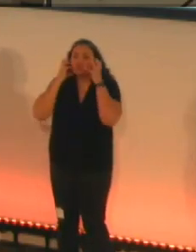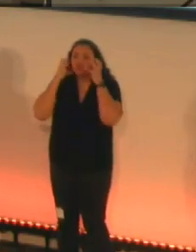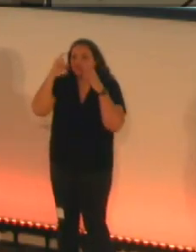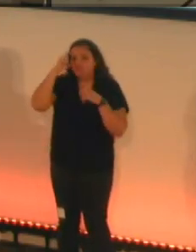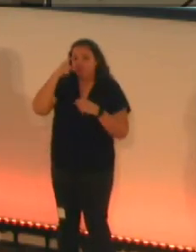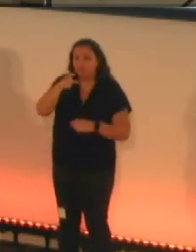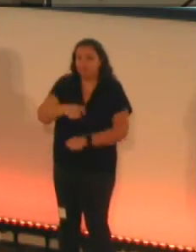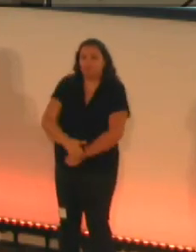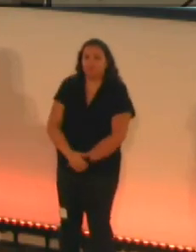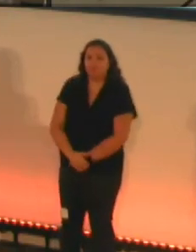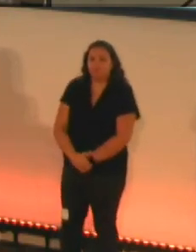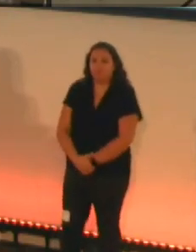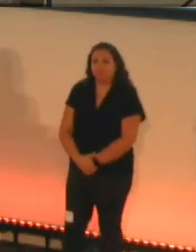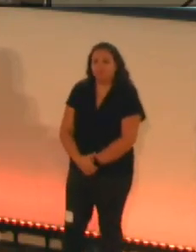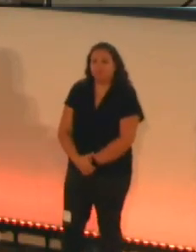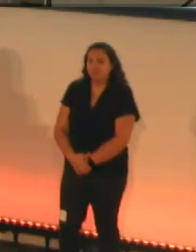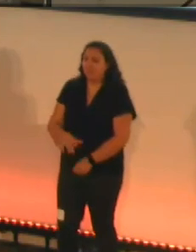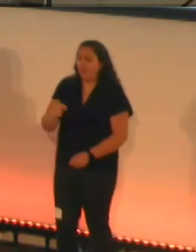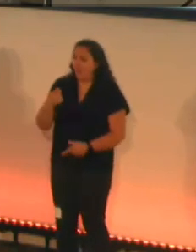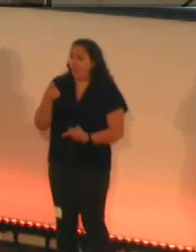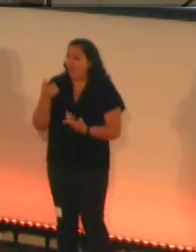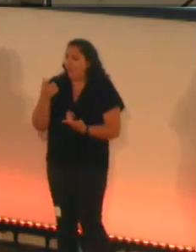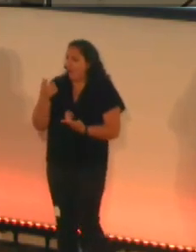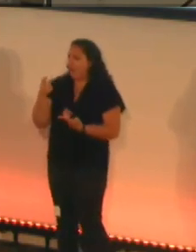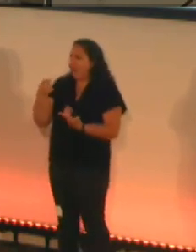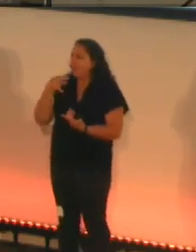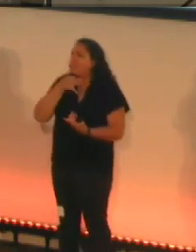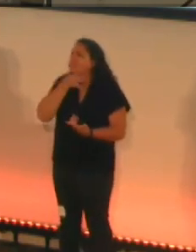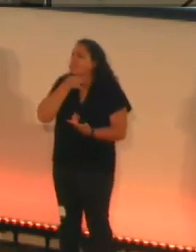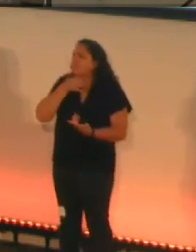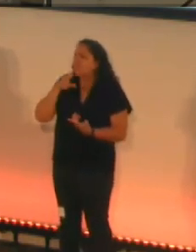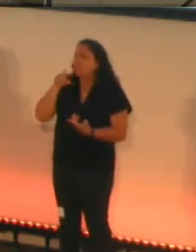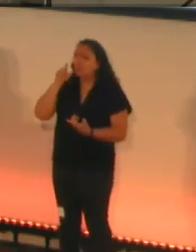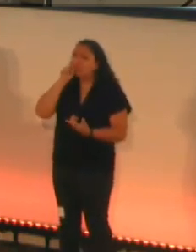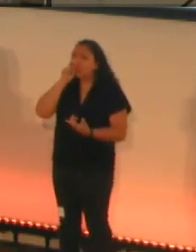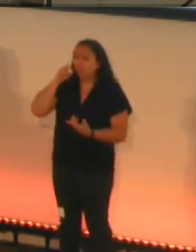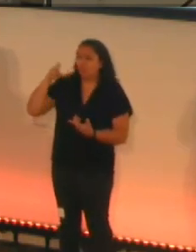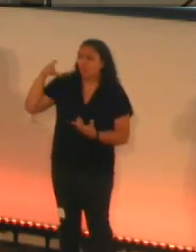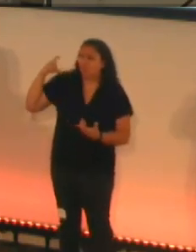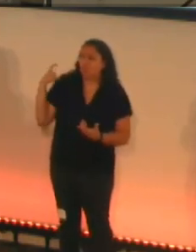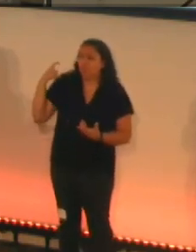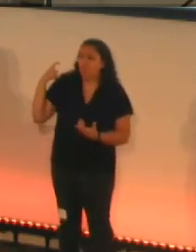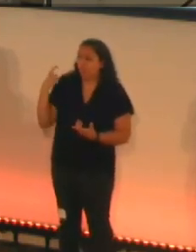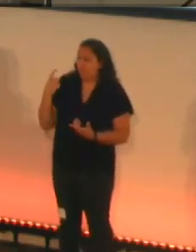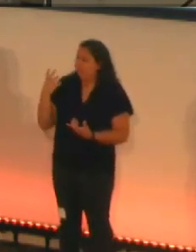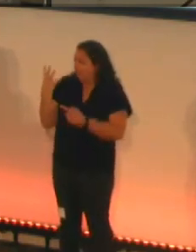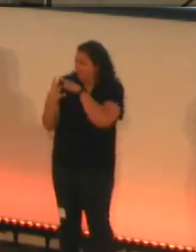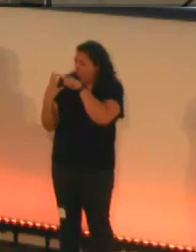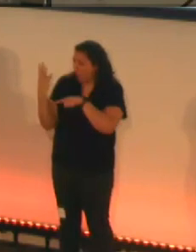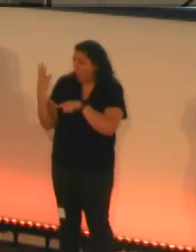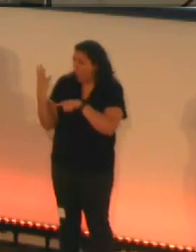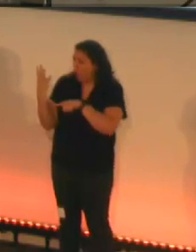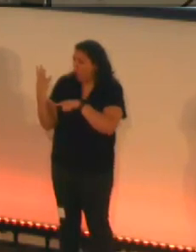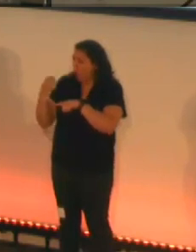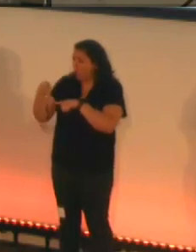by the bird on the shoulder analogy that you said you had four participants who commonly came to. Did you